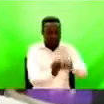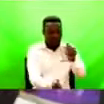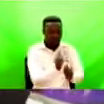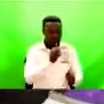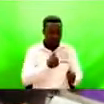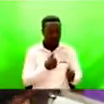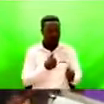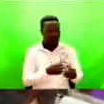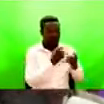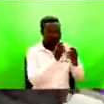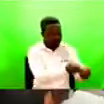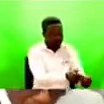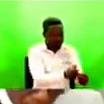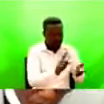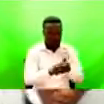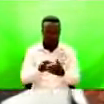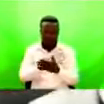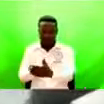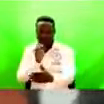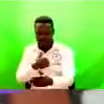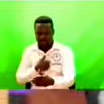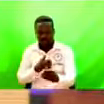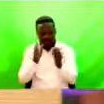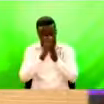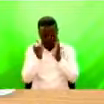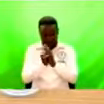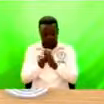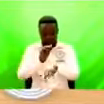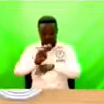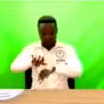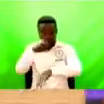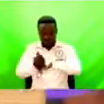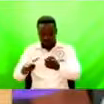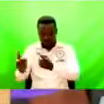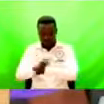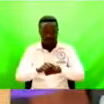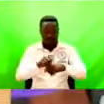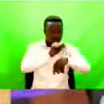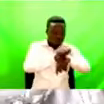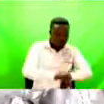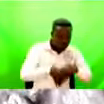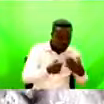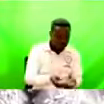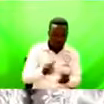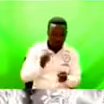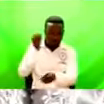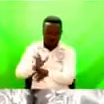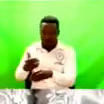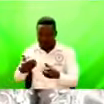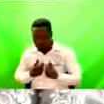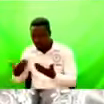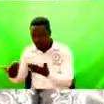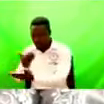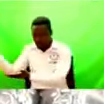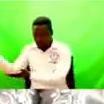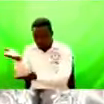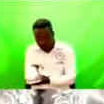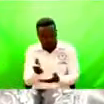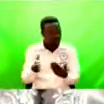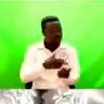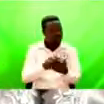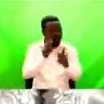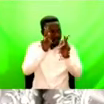I pray that the ministries we are inaugurating today, both traditional, already existing and new ones, and